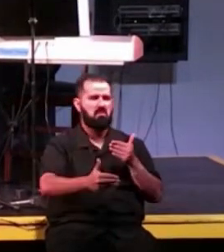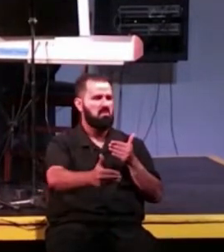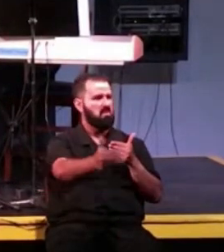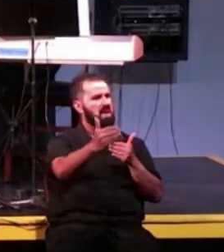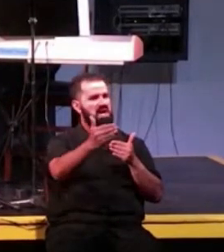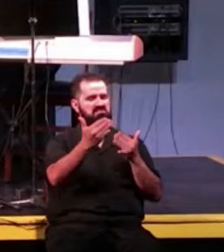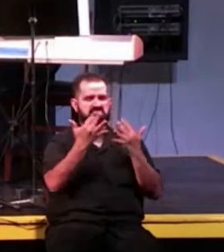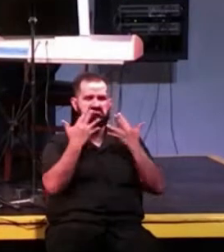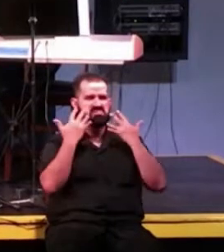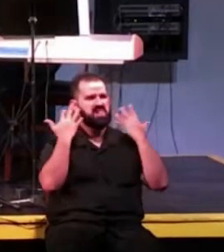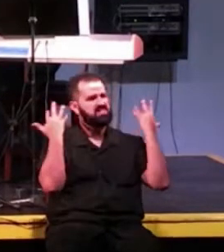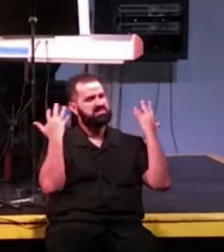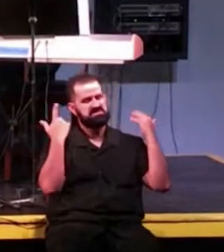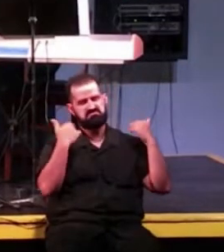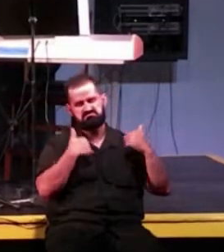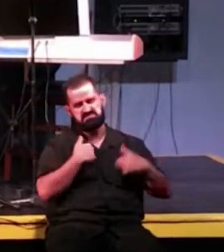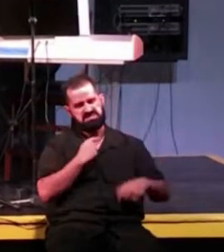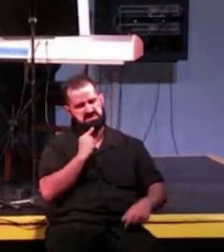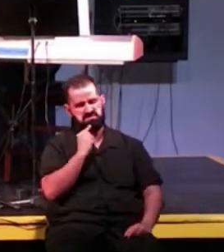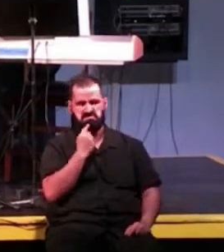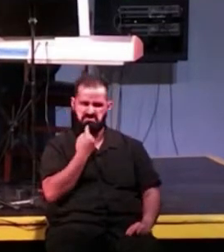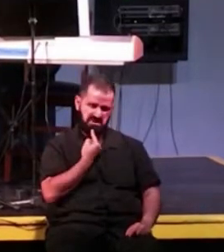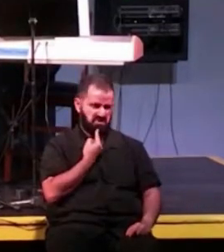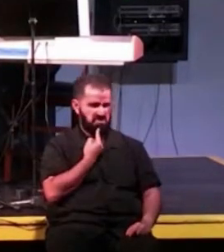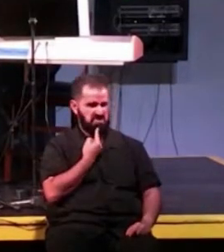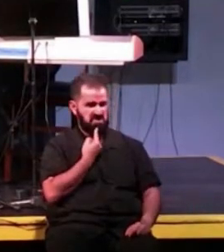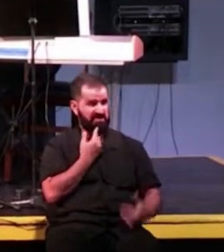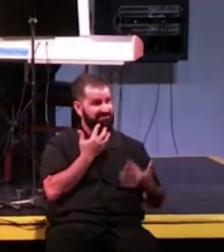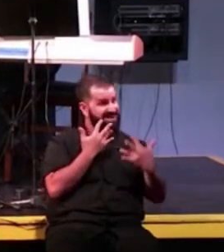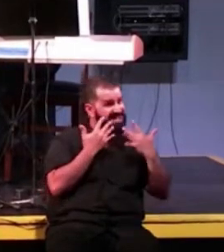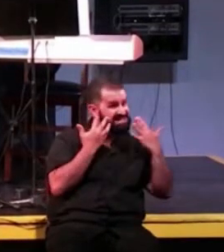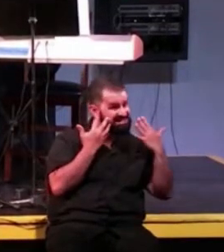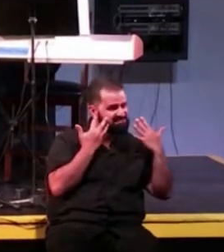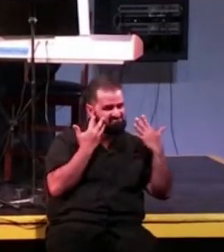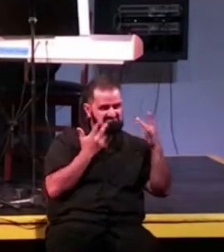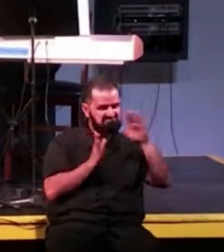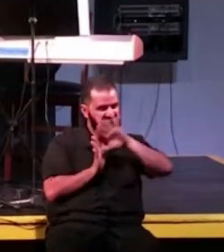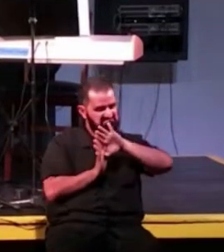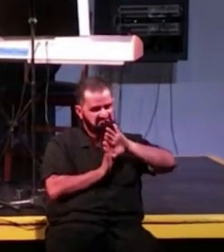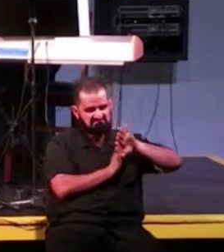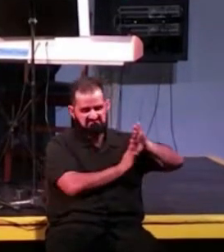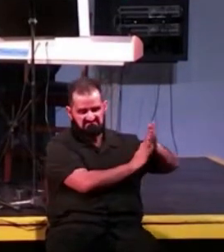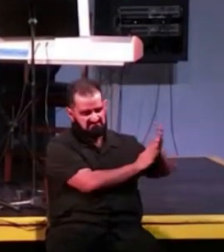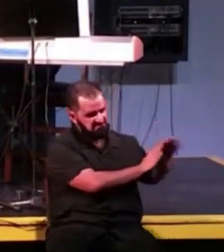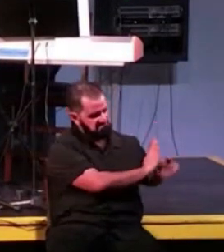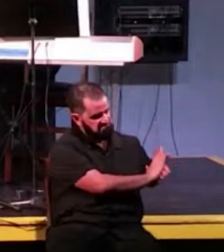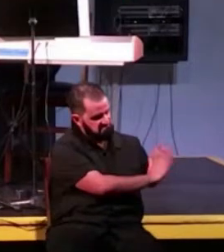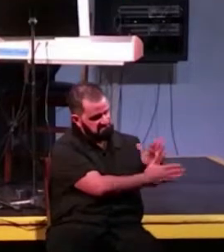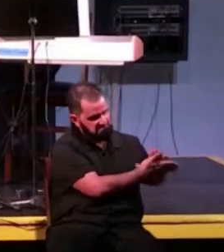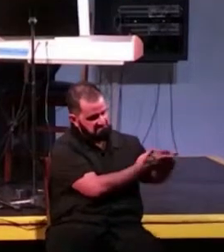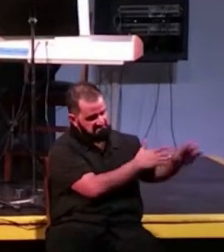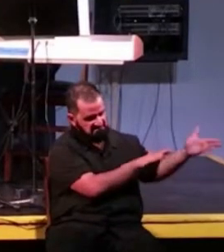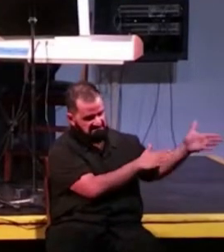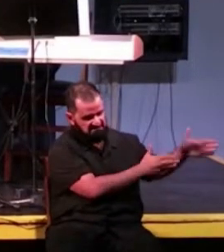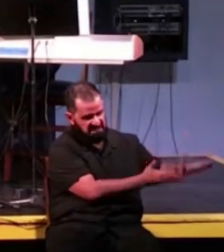be pleasant. Pleasant Naomi, she died with my